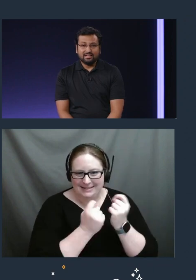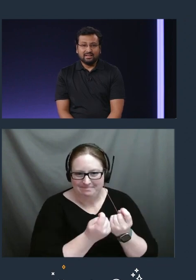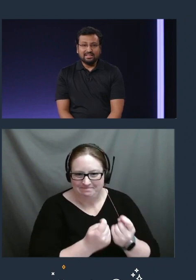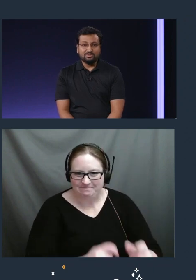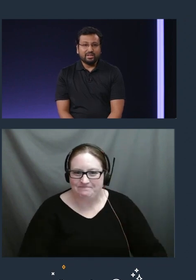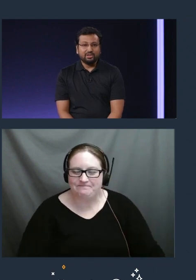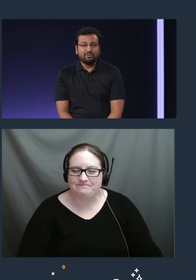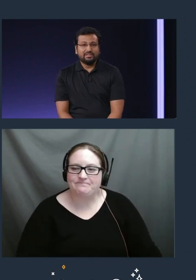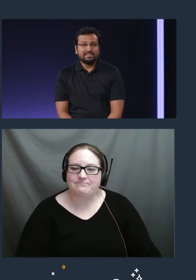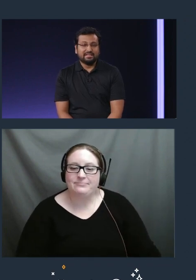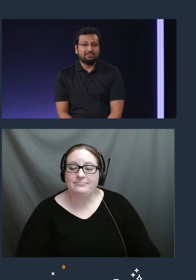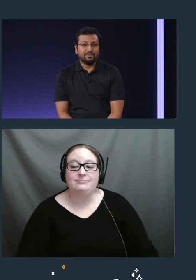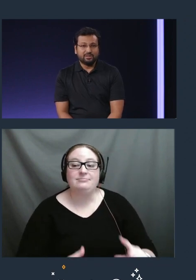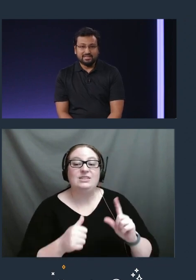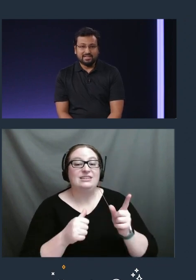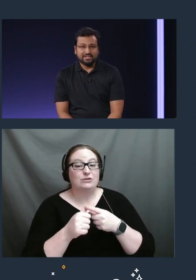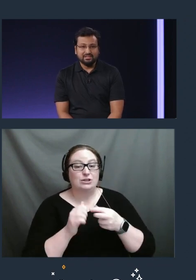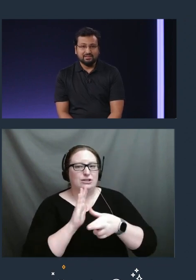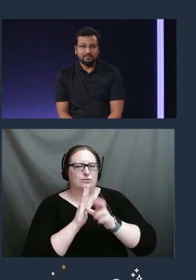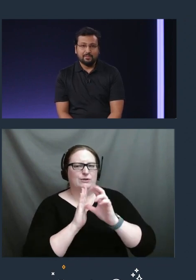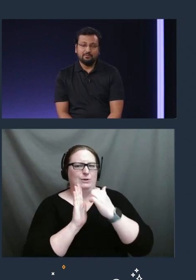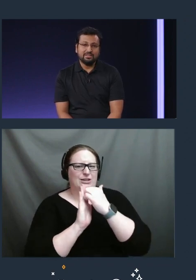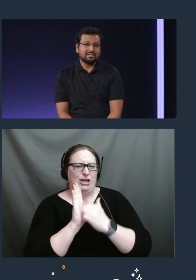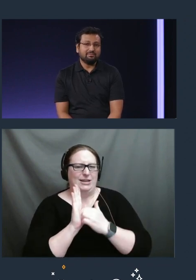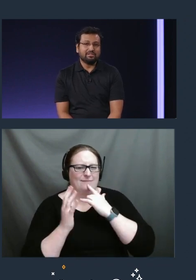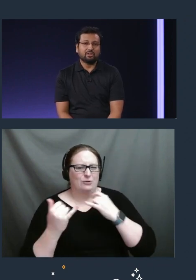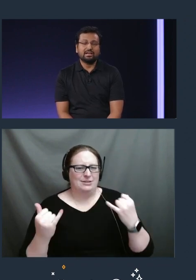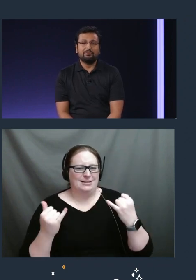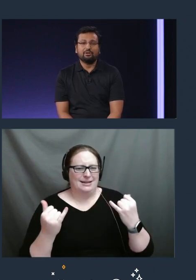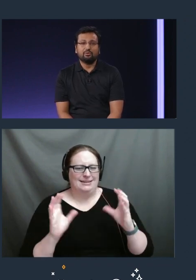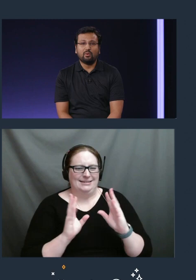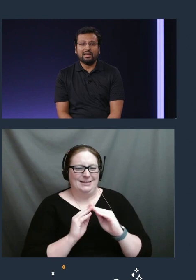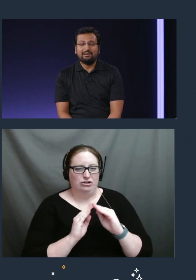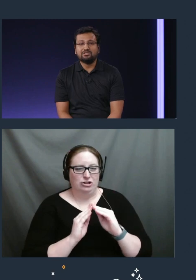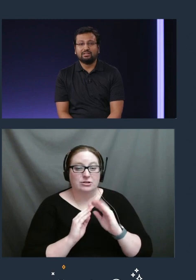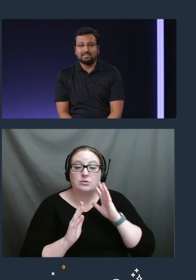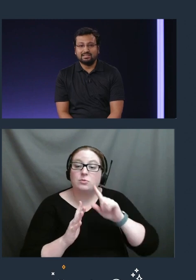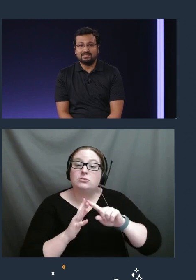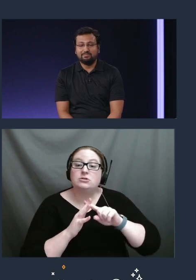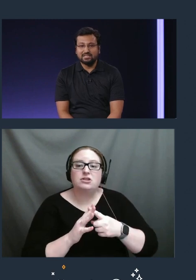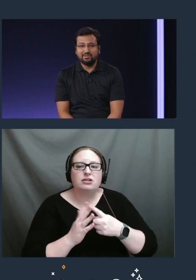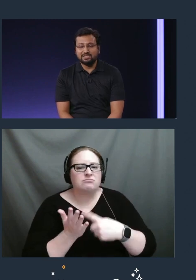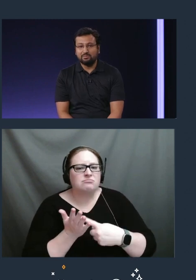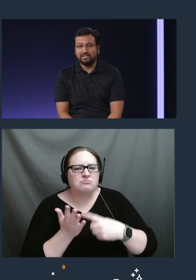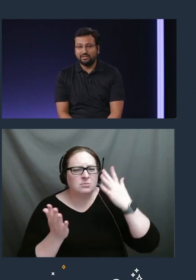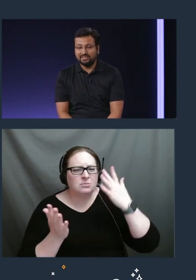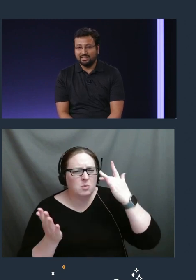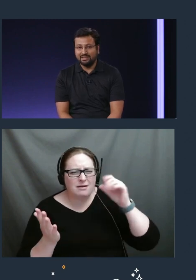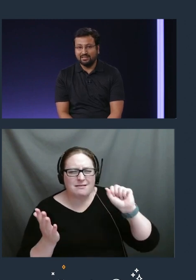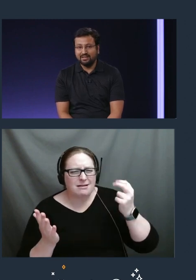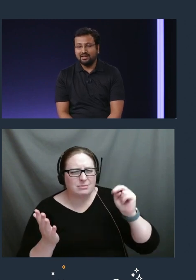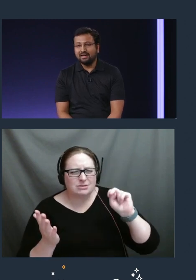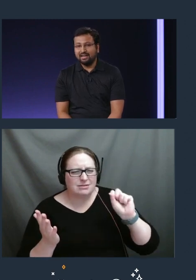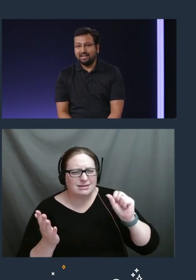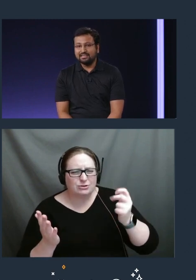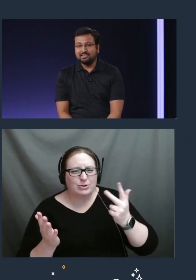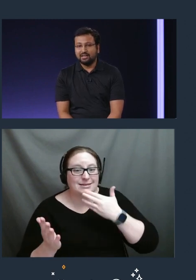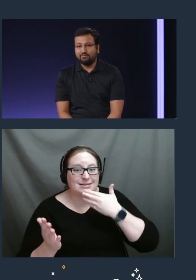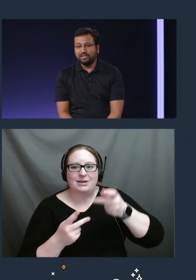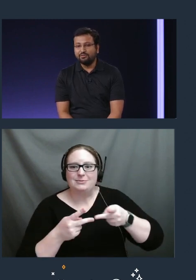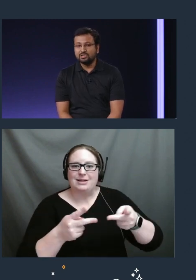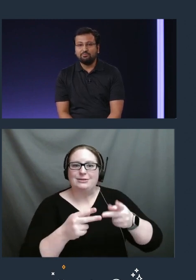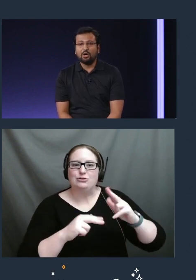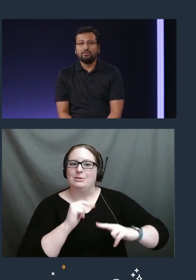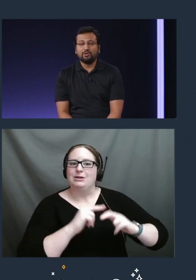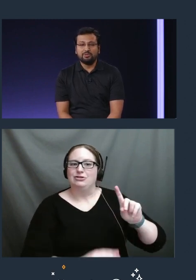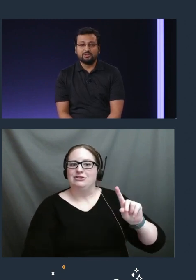First, let's quickly go over the agenda for today's session. We'll start by talking about why Amazon S3 is the best place to build your data lake. And next, we'll